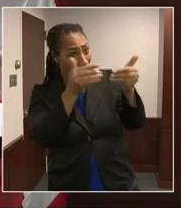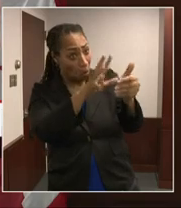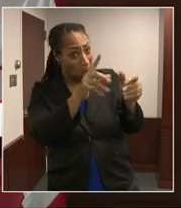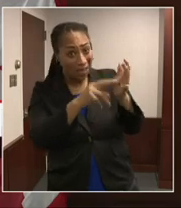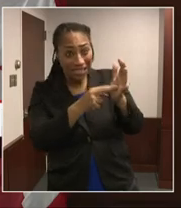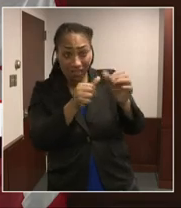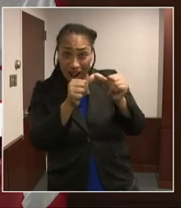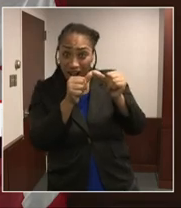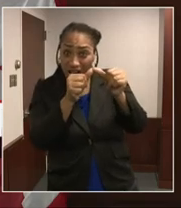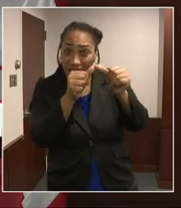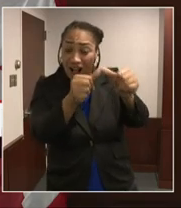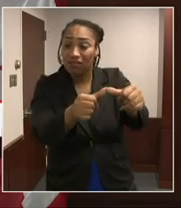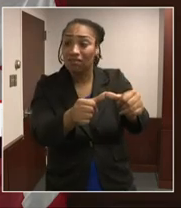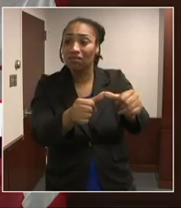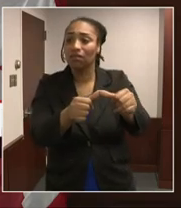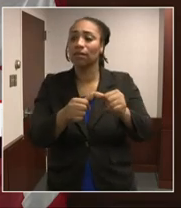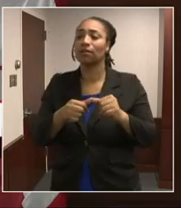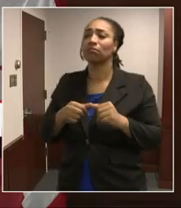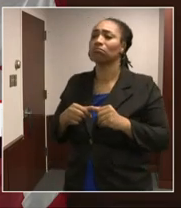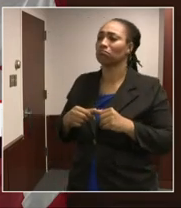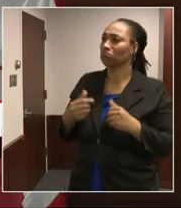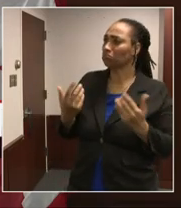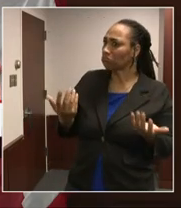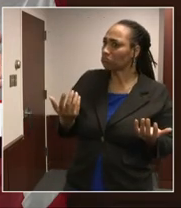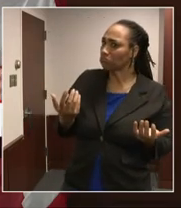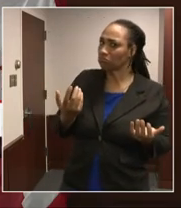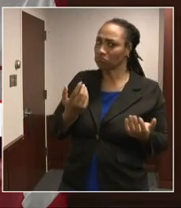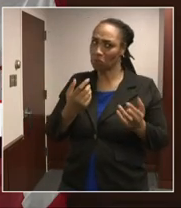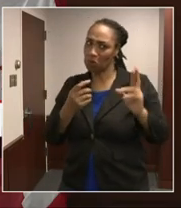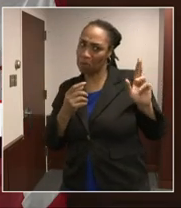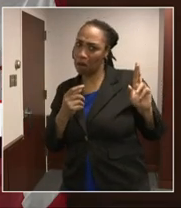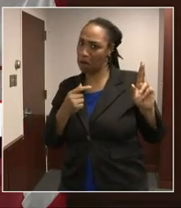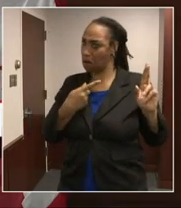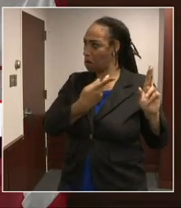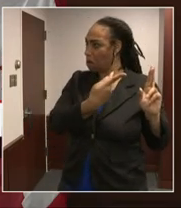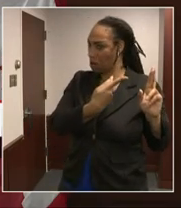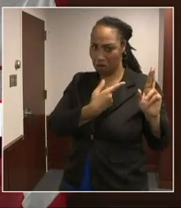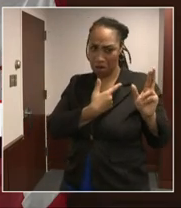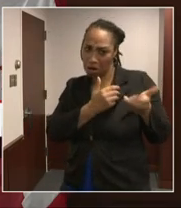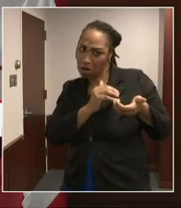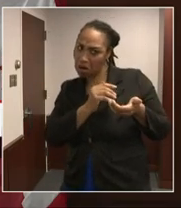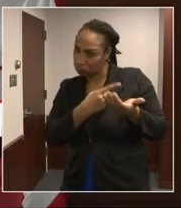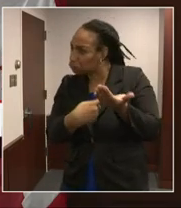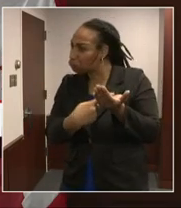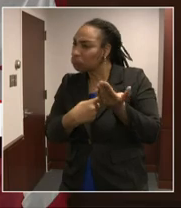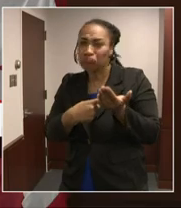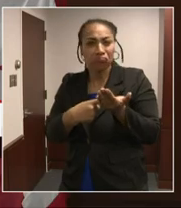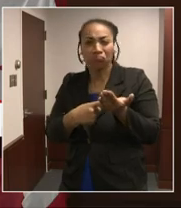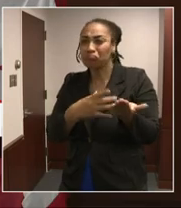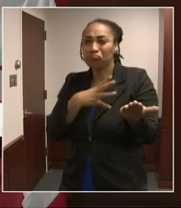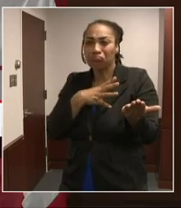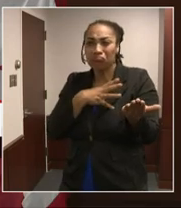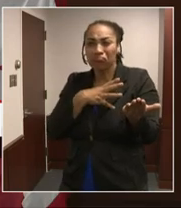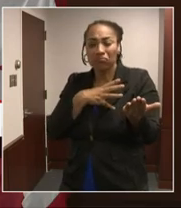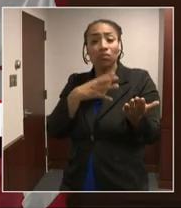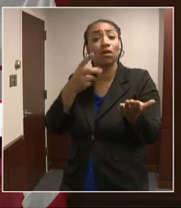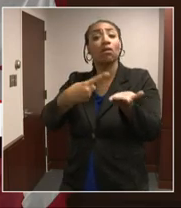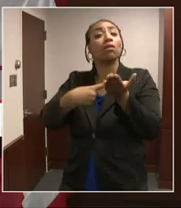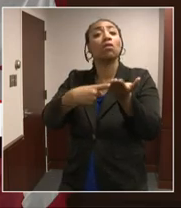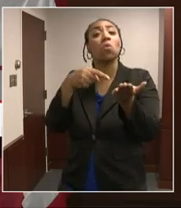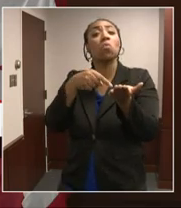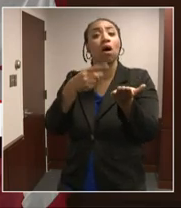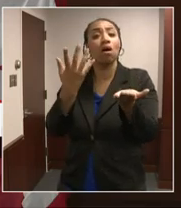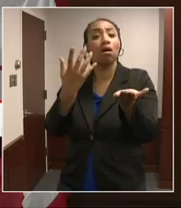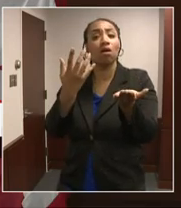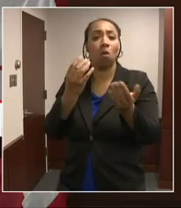chairman over the course of our relationship since his tenure. We always talk about home rule, and I think the